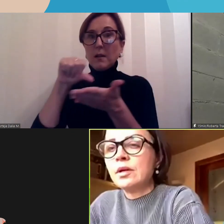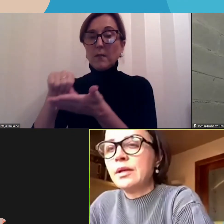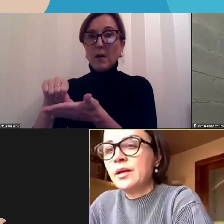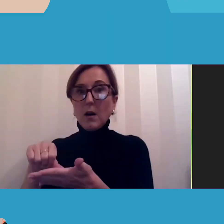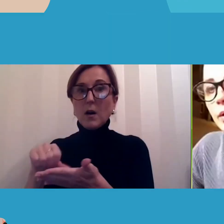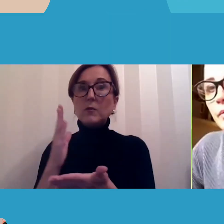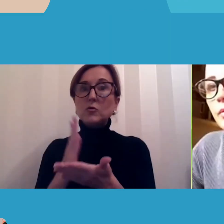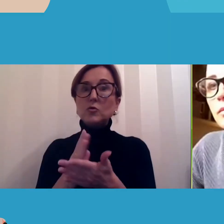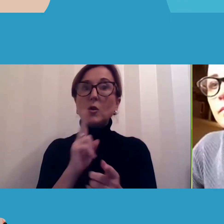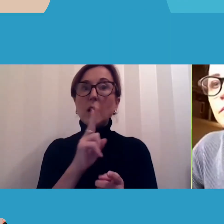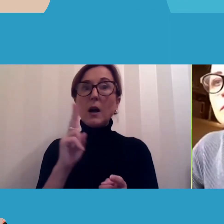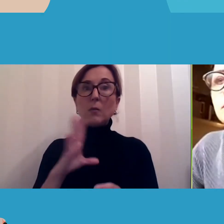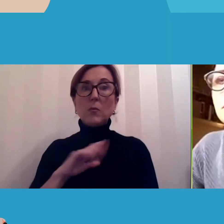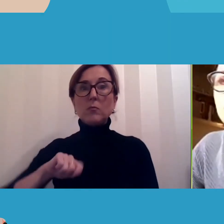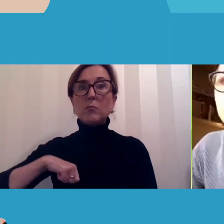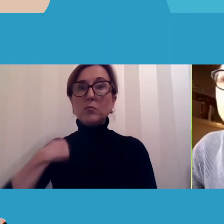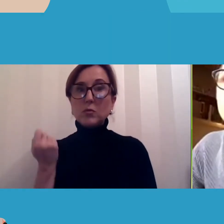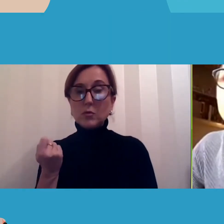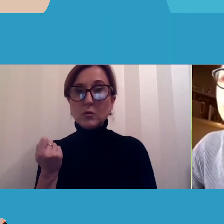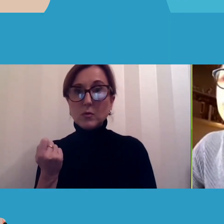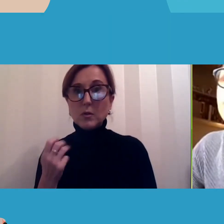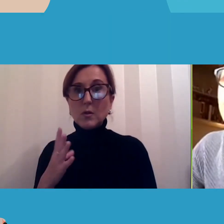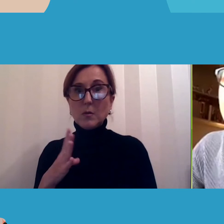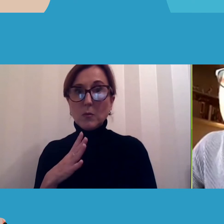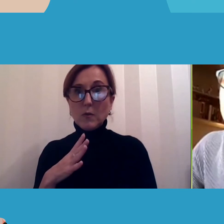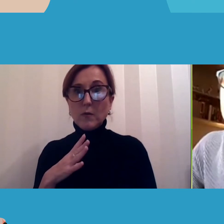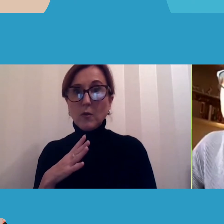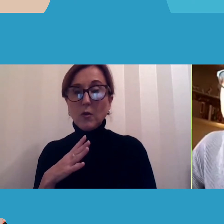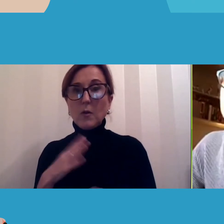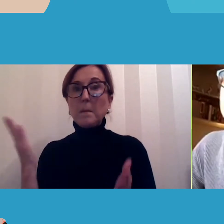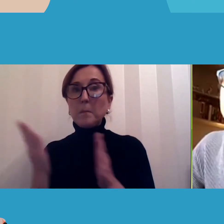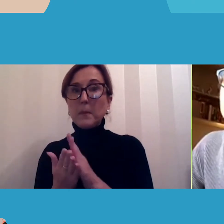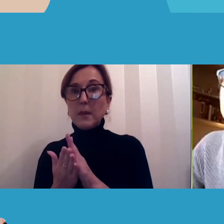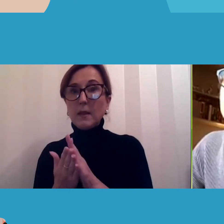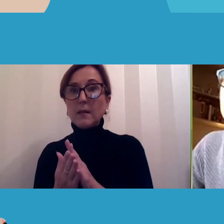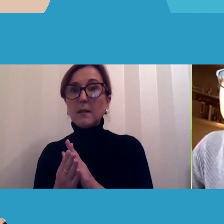a very interesting format. We have many